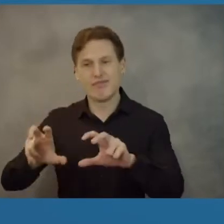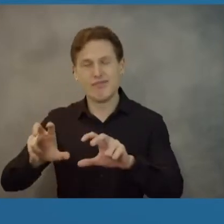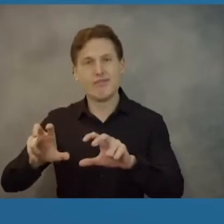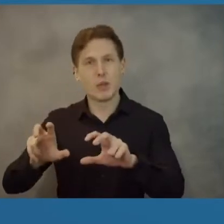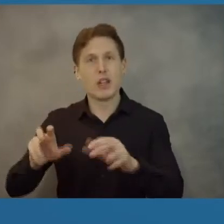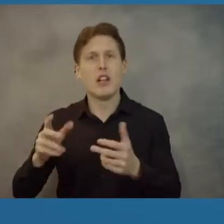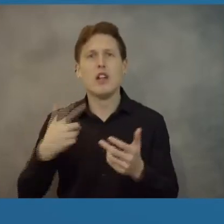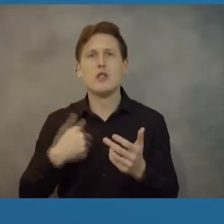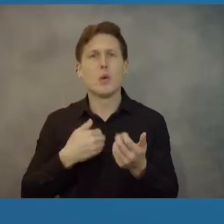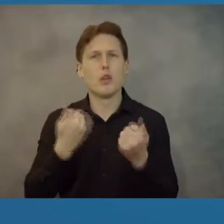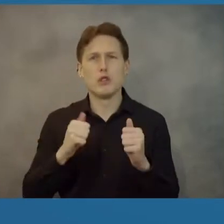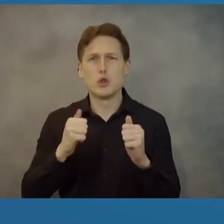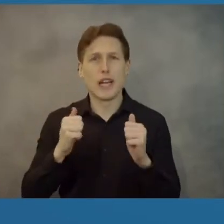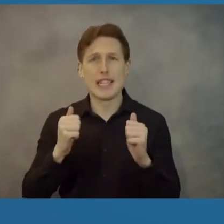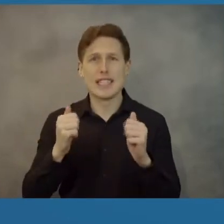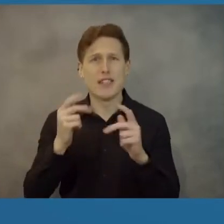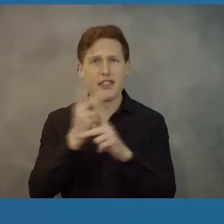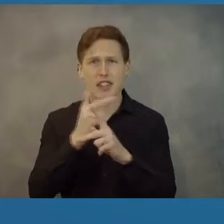back to a level